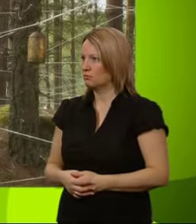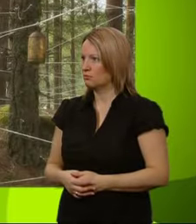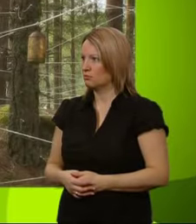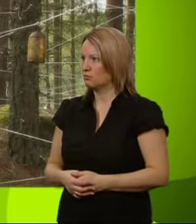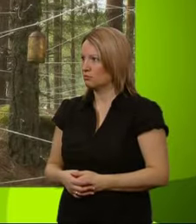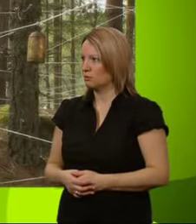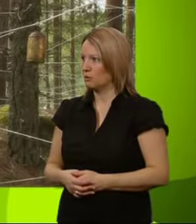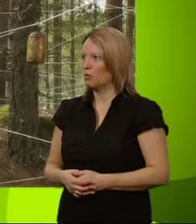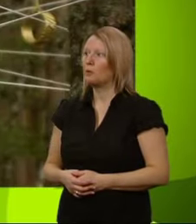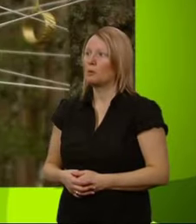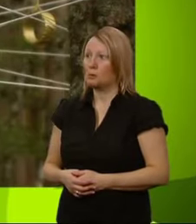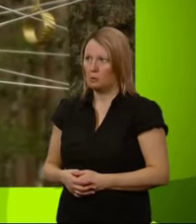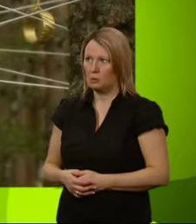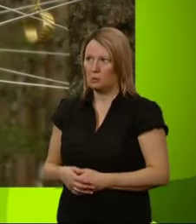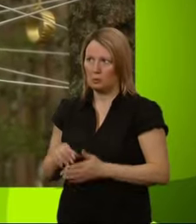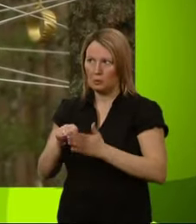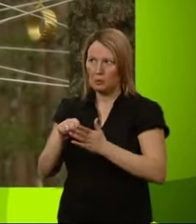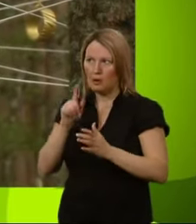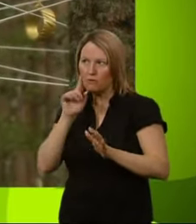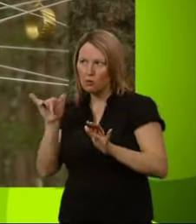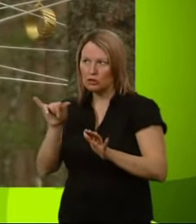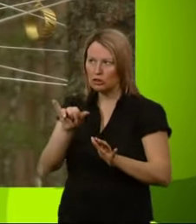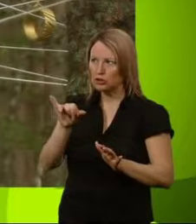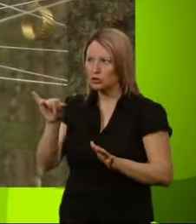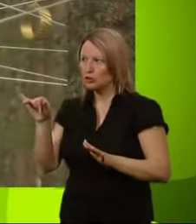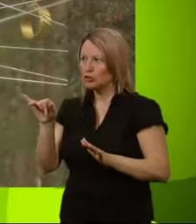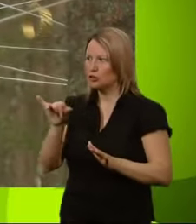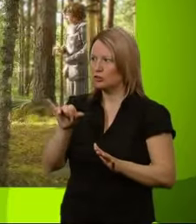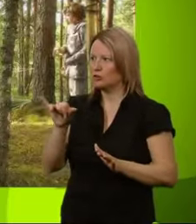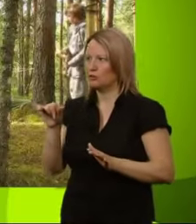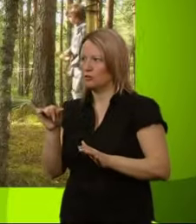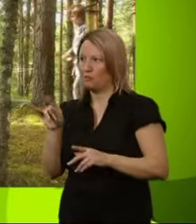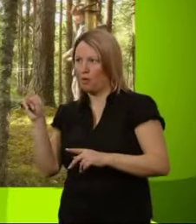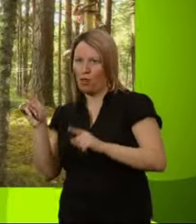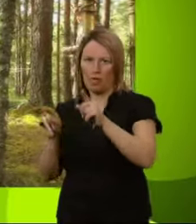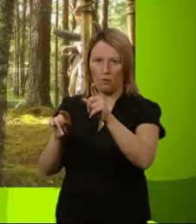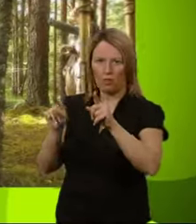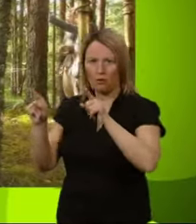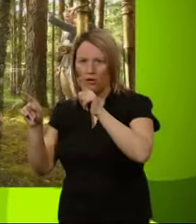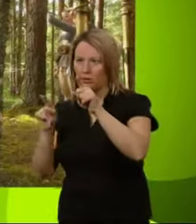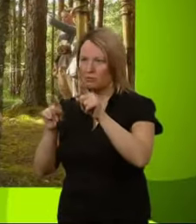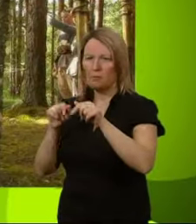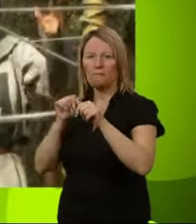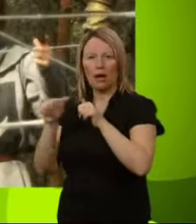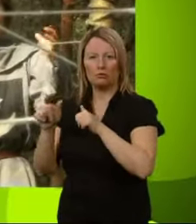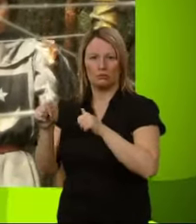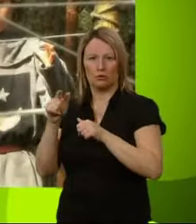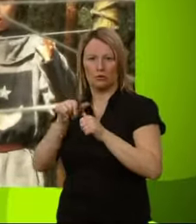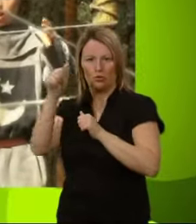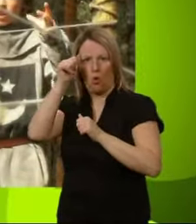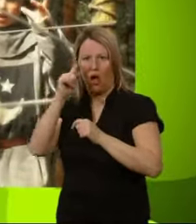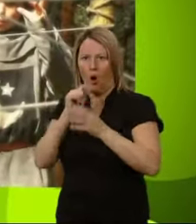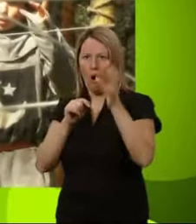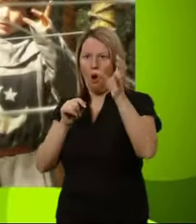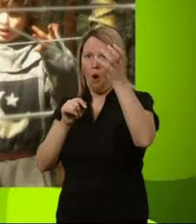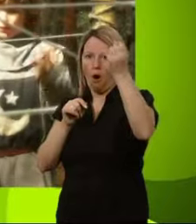It is actually really difficult. It's option two. This one or that one? I think your best option would to go for this one because if you hold the